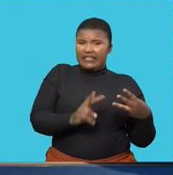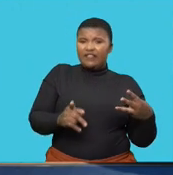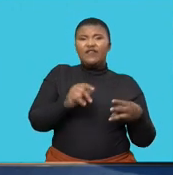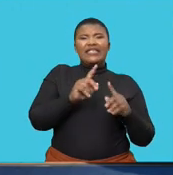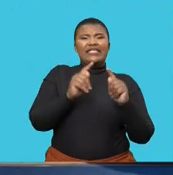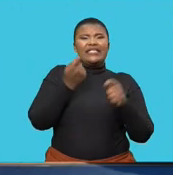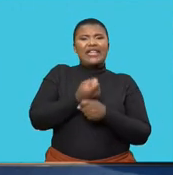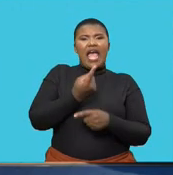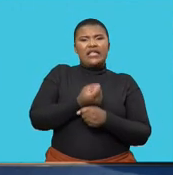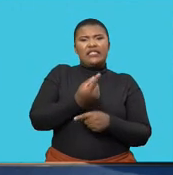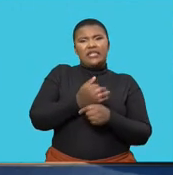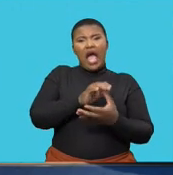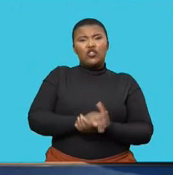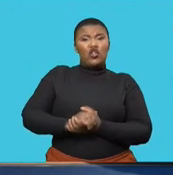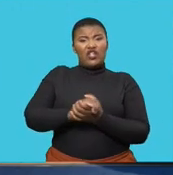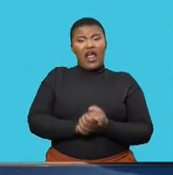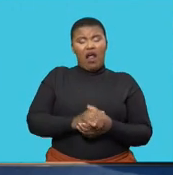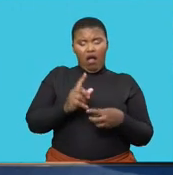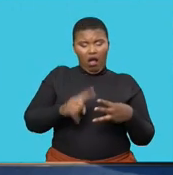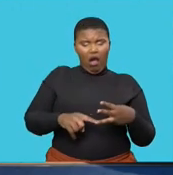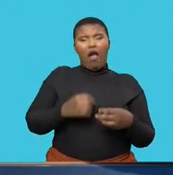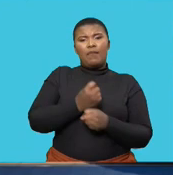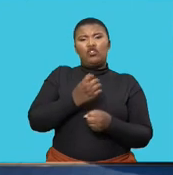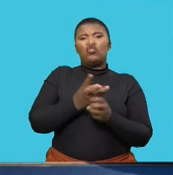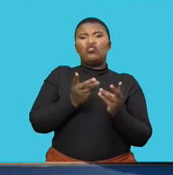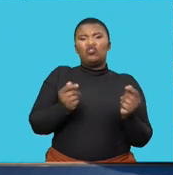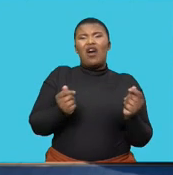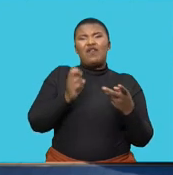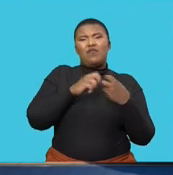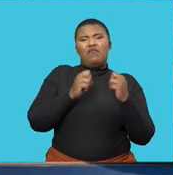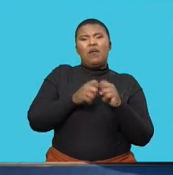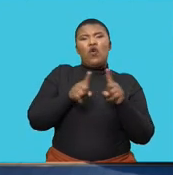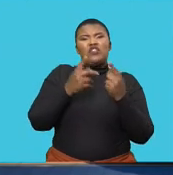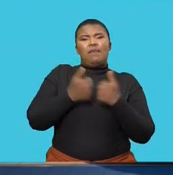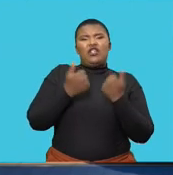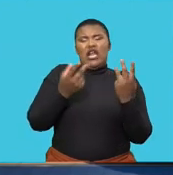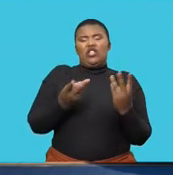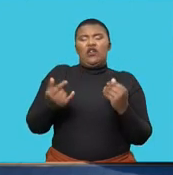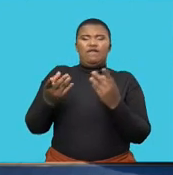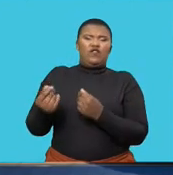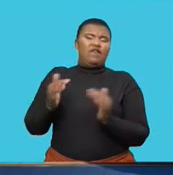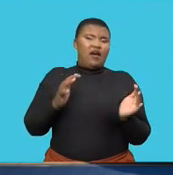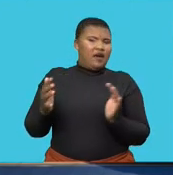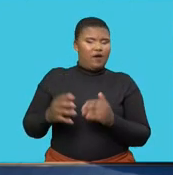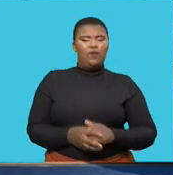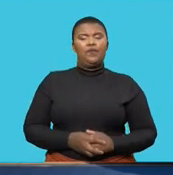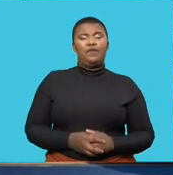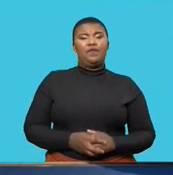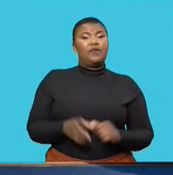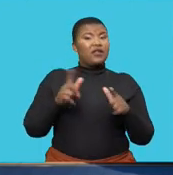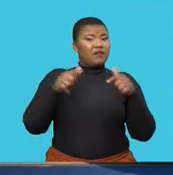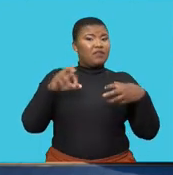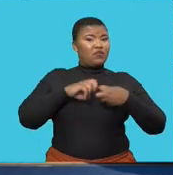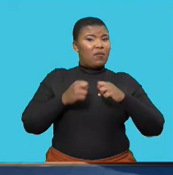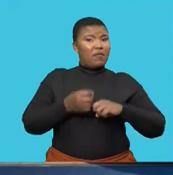taxi associations, just sort of to mitigate the incidences and, you know, some of the key challenges that they find themselves in. You know, one of the biggest problems that